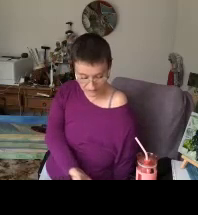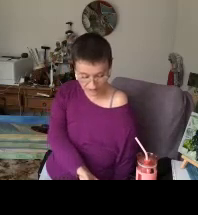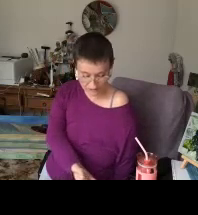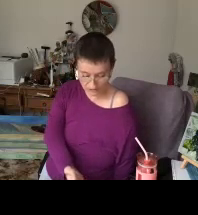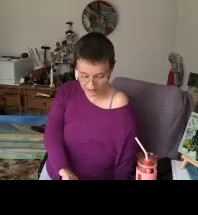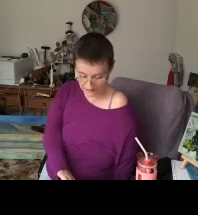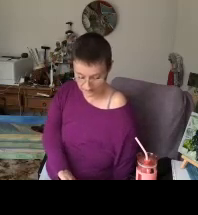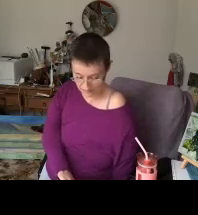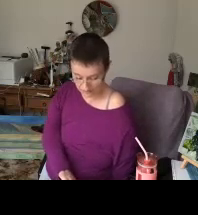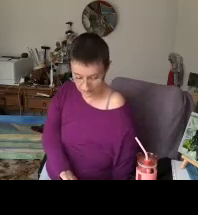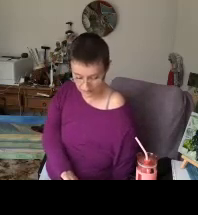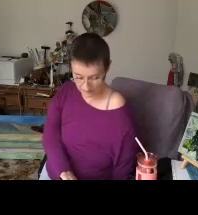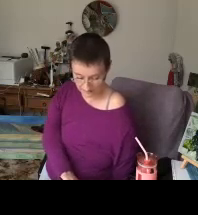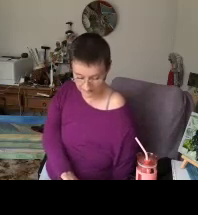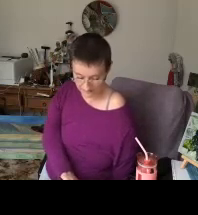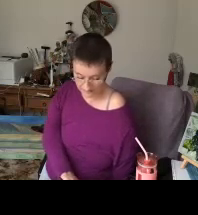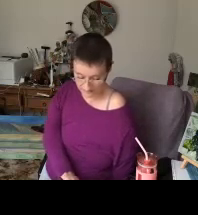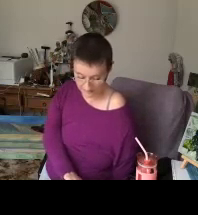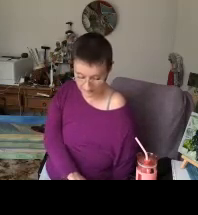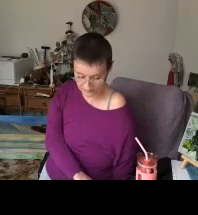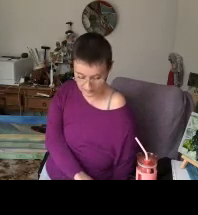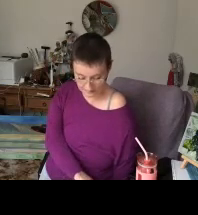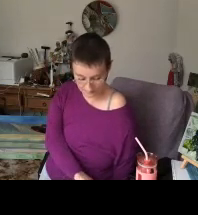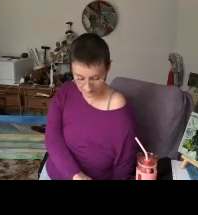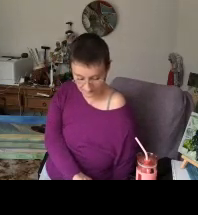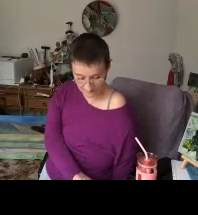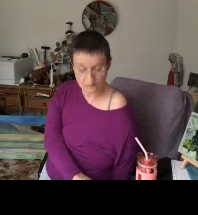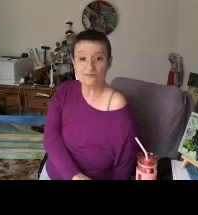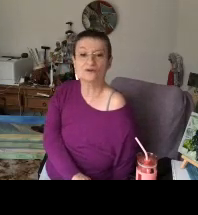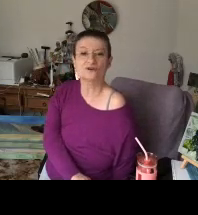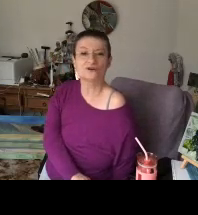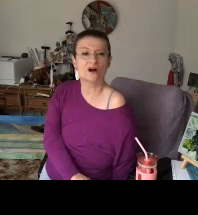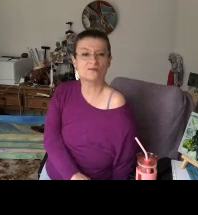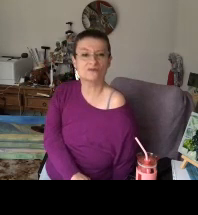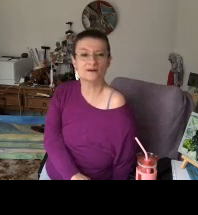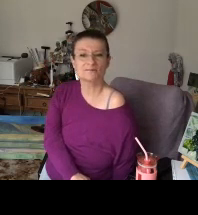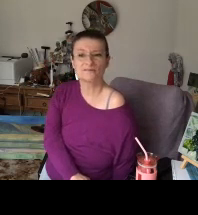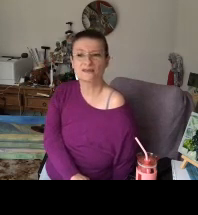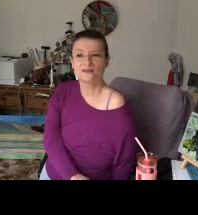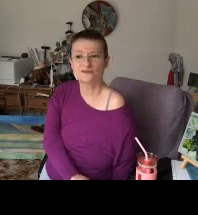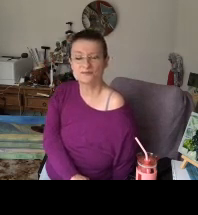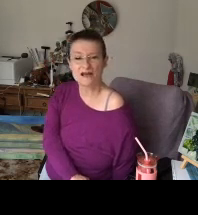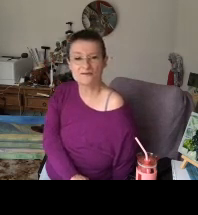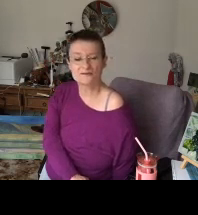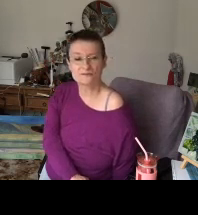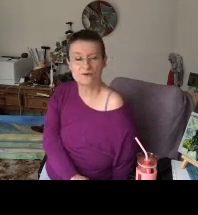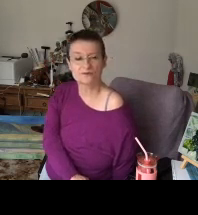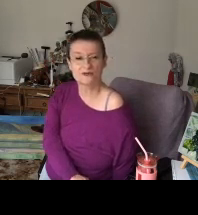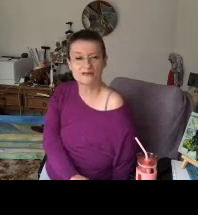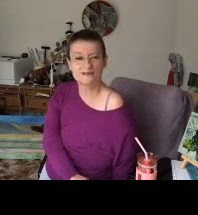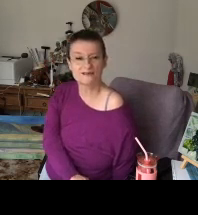the audience join in and do the drawing of the sitter as well. We've got John O'Confra, who's a